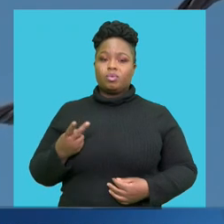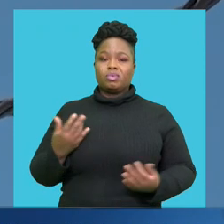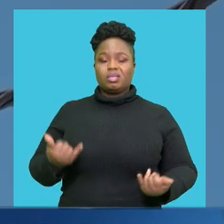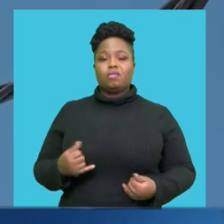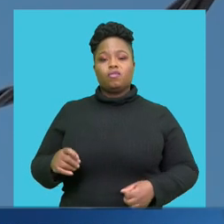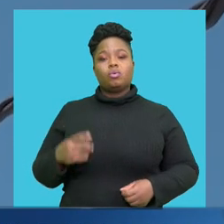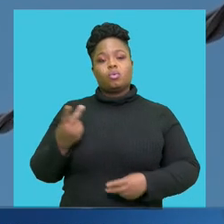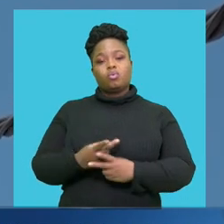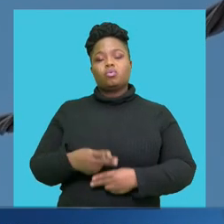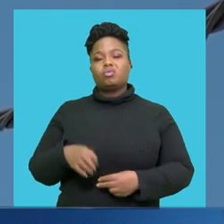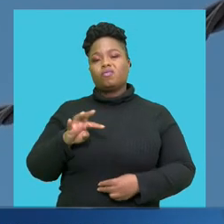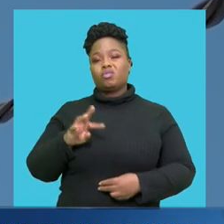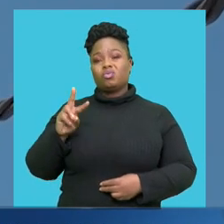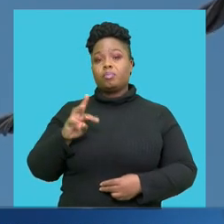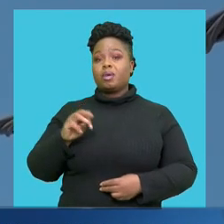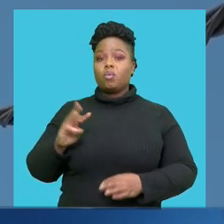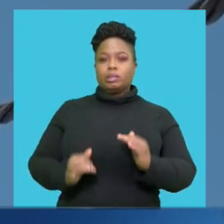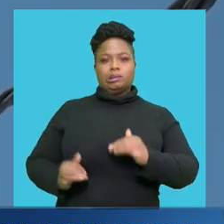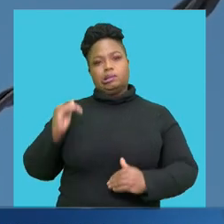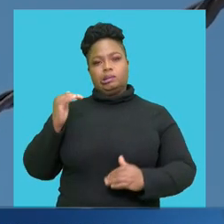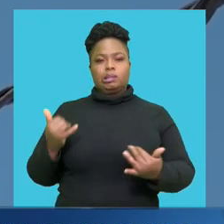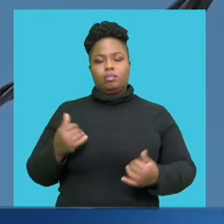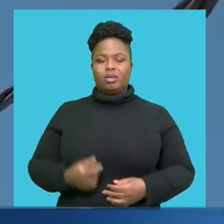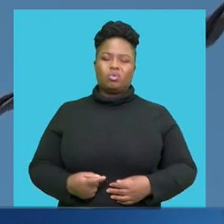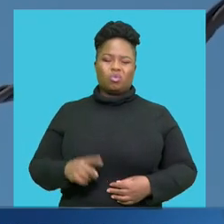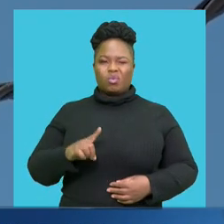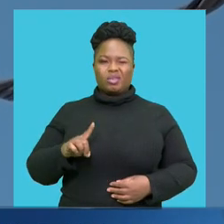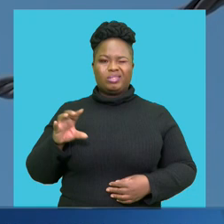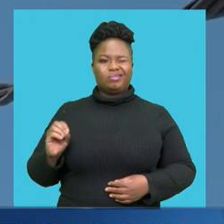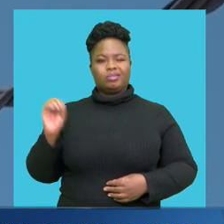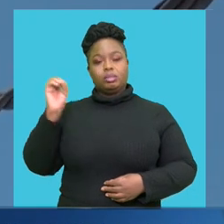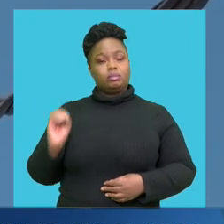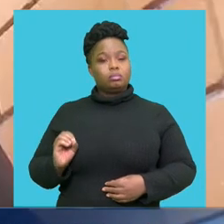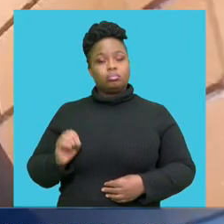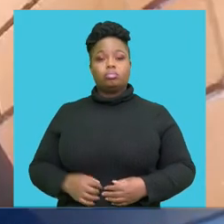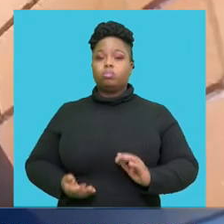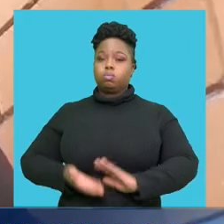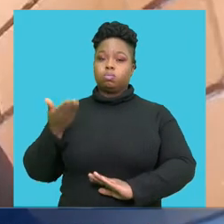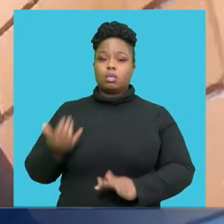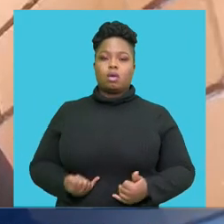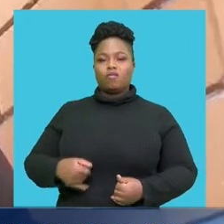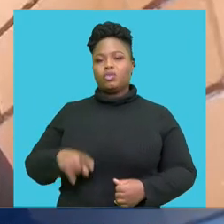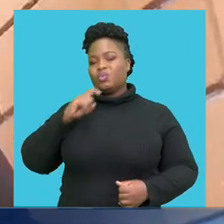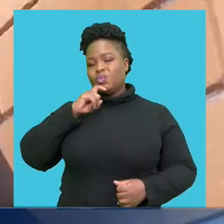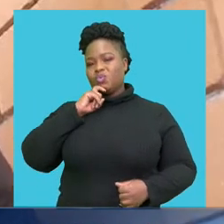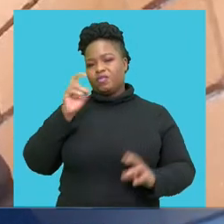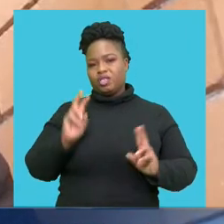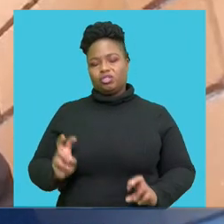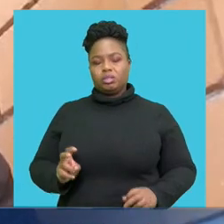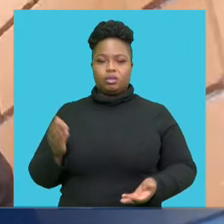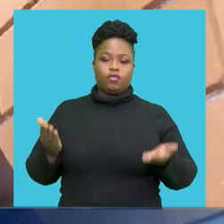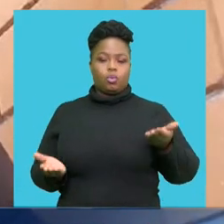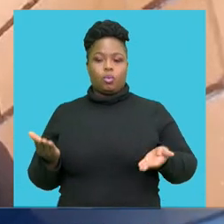load reaches 42 megawatts, constituting a staggering 110% increase in consumption levels in